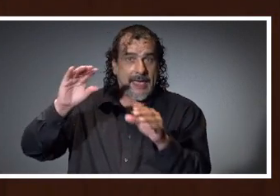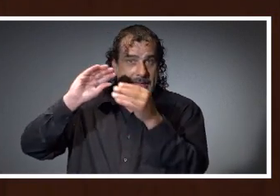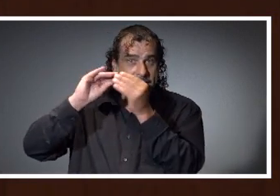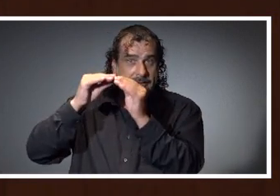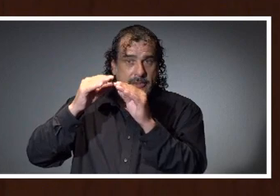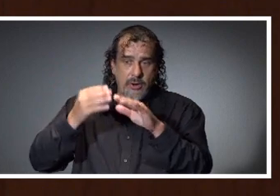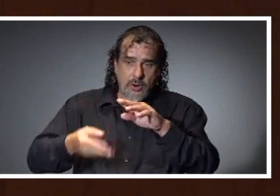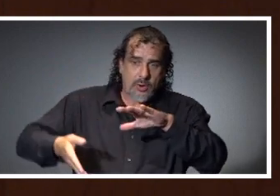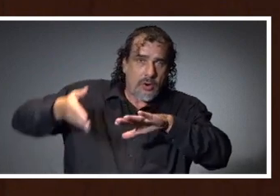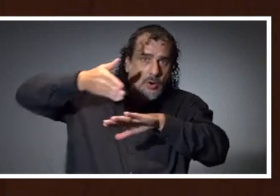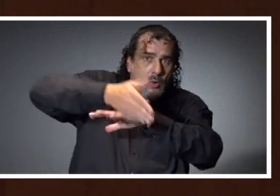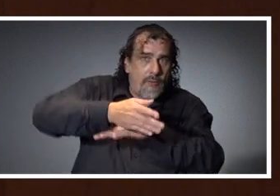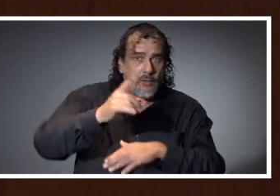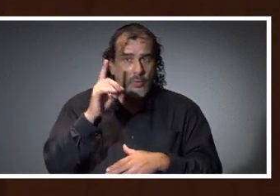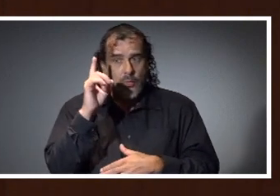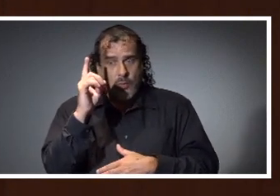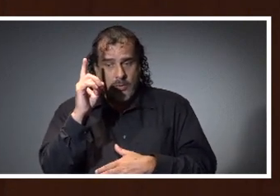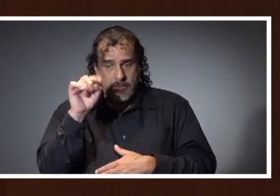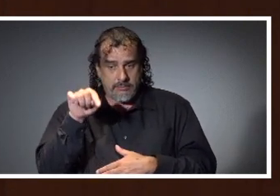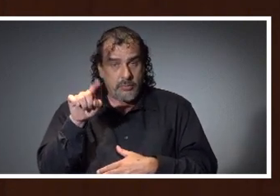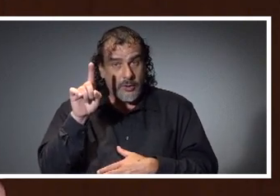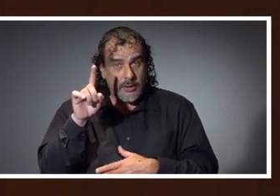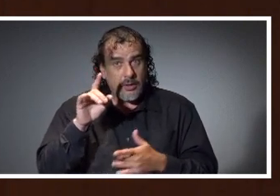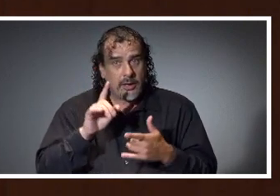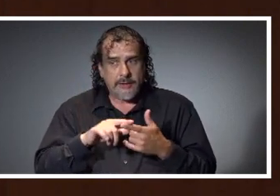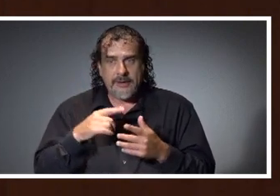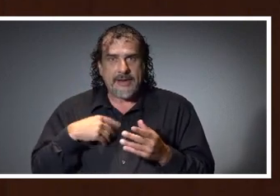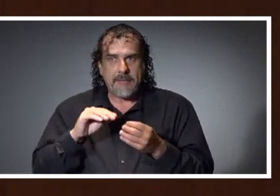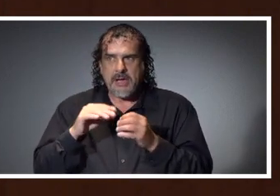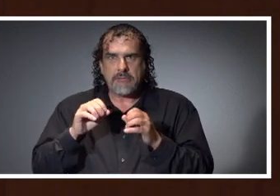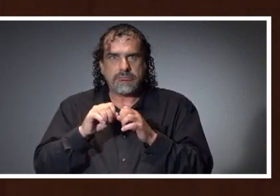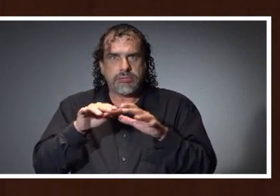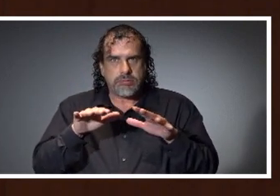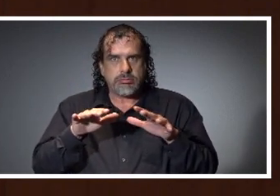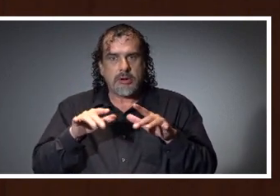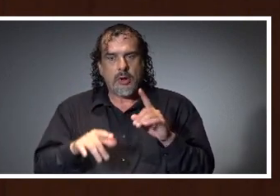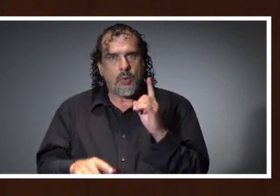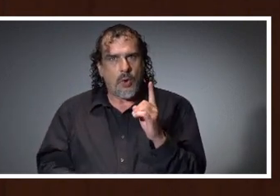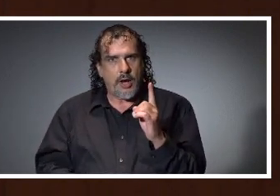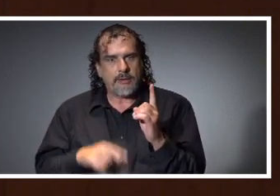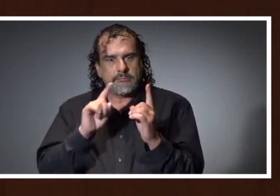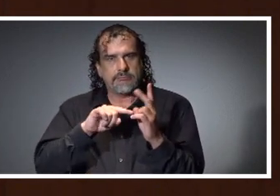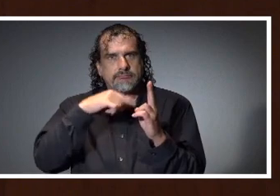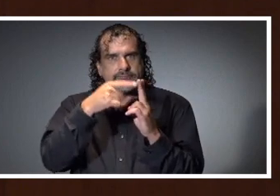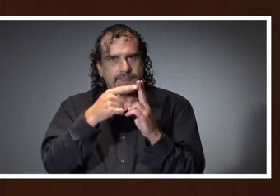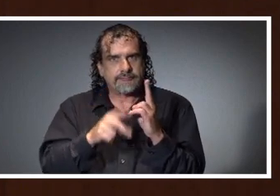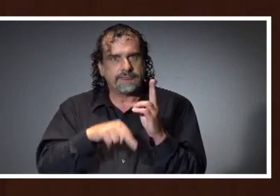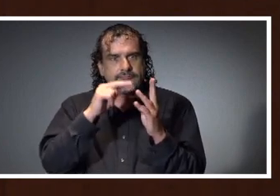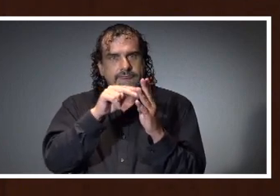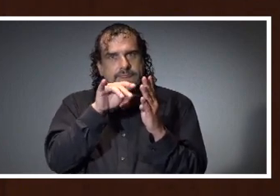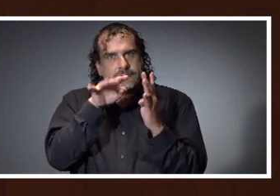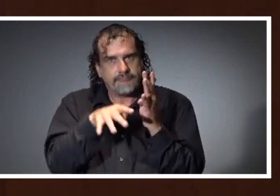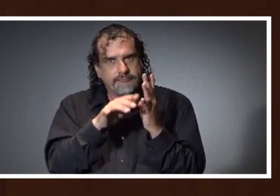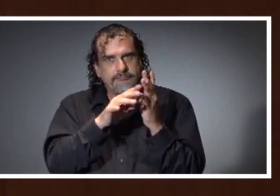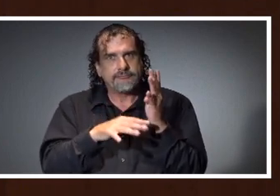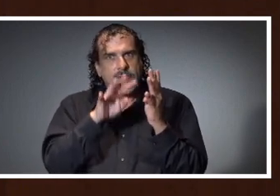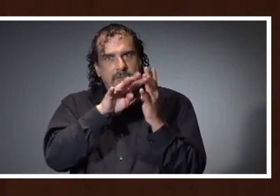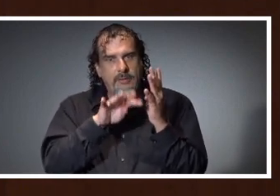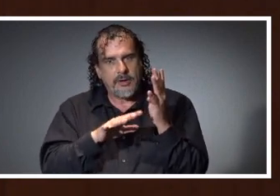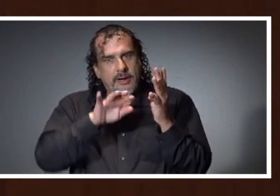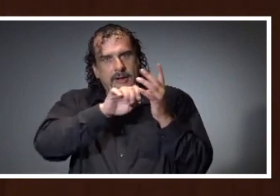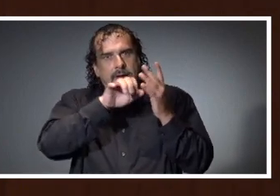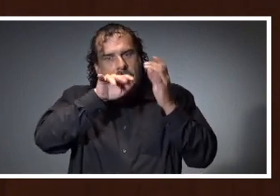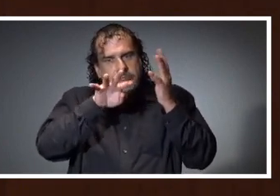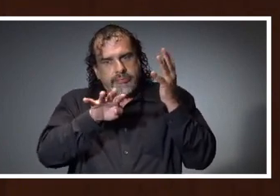above one, it means that the pandemic is going to continue to grow. One person gives it to 1.1 to 2.2 and all that sort of stuff, 4.4, so